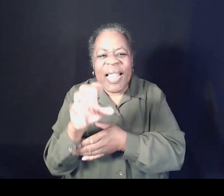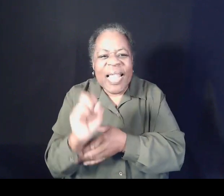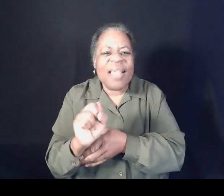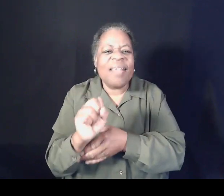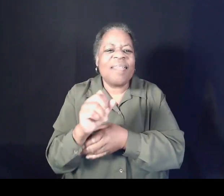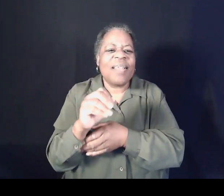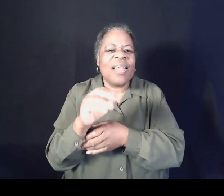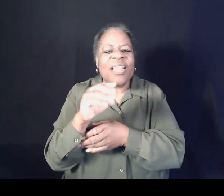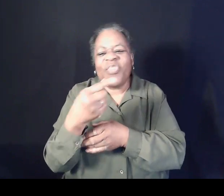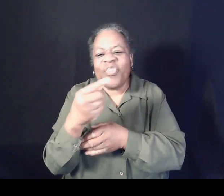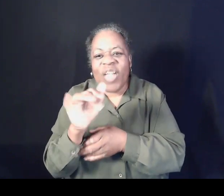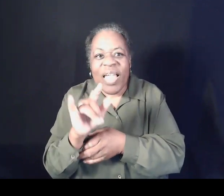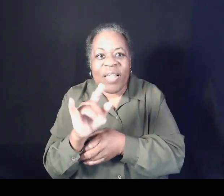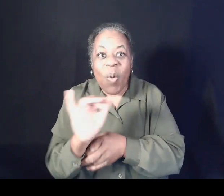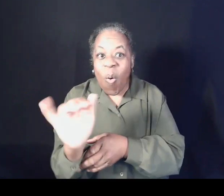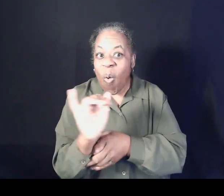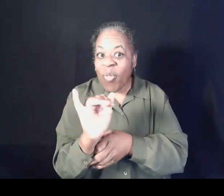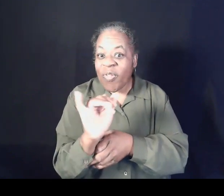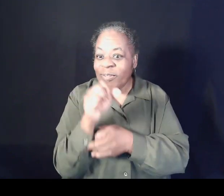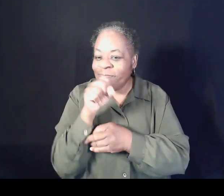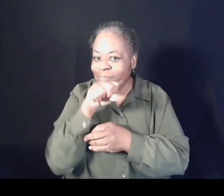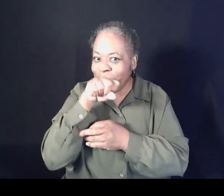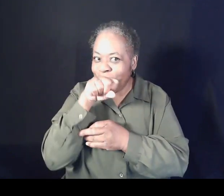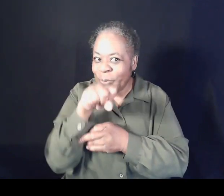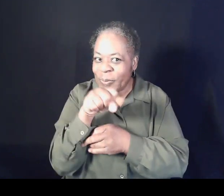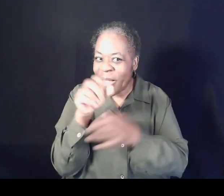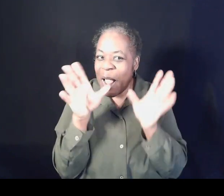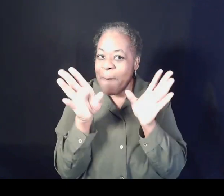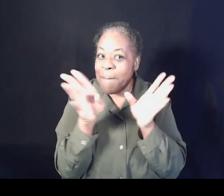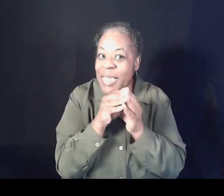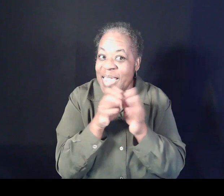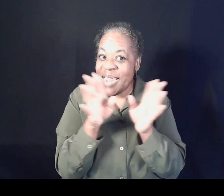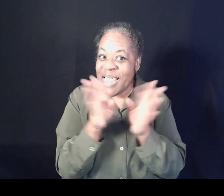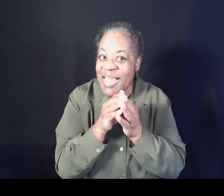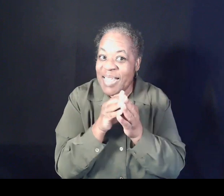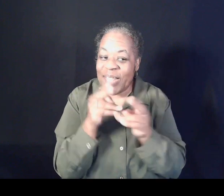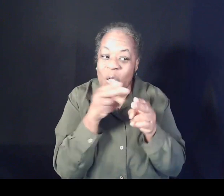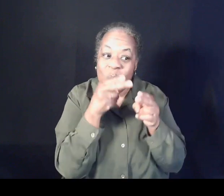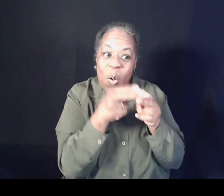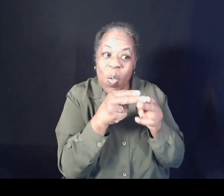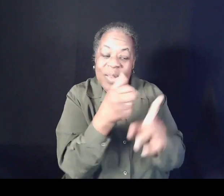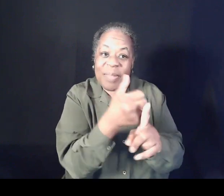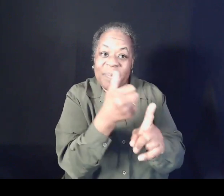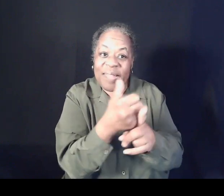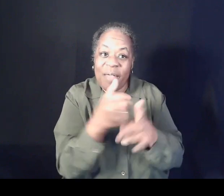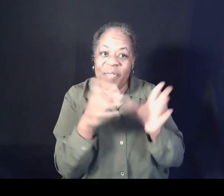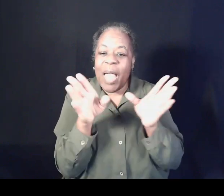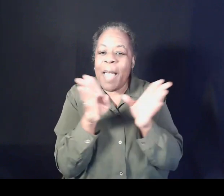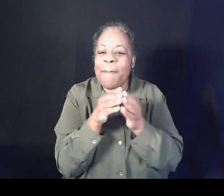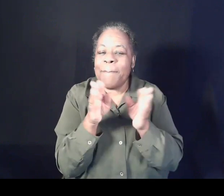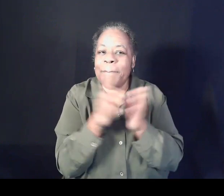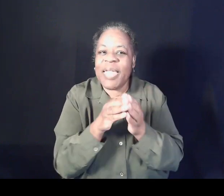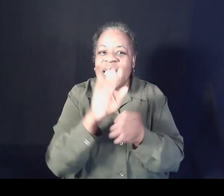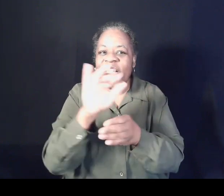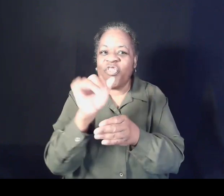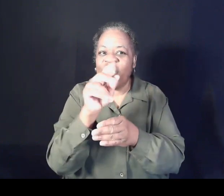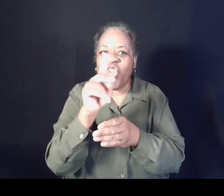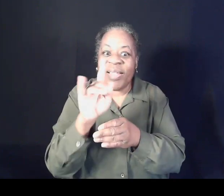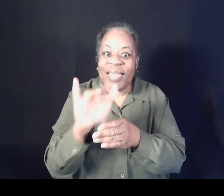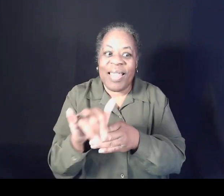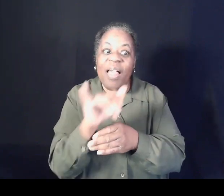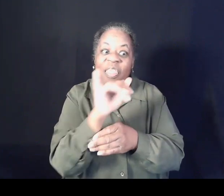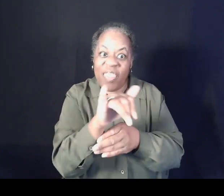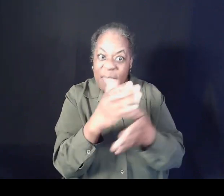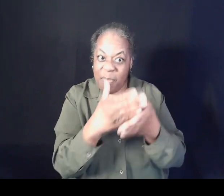loves meetings for some reason. I mean, he literally calls himself a meeting junkie. That's probably the only true part that I'm going to say in this